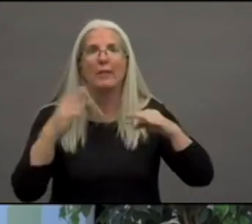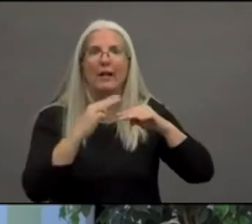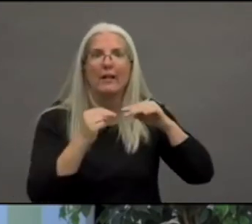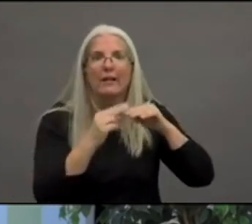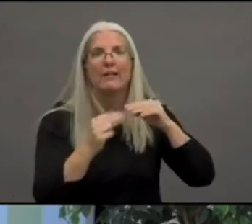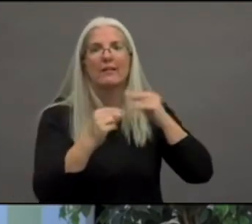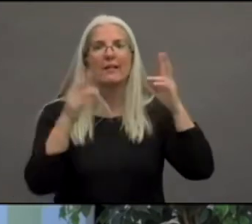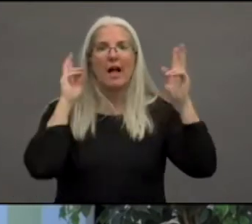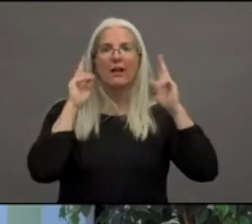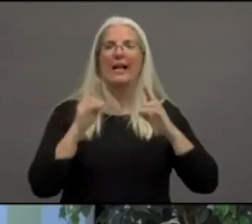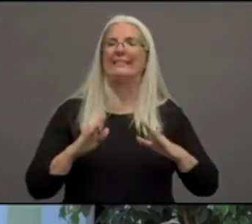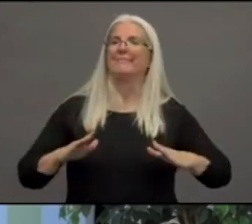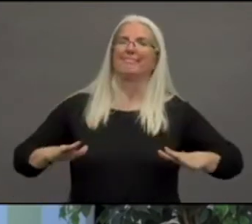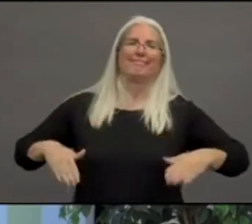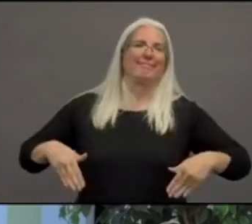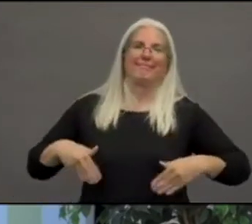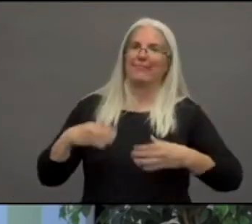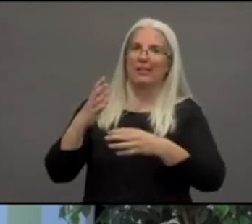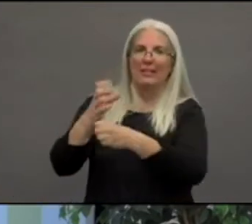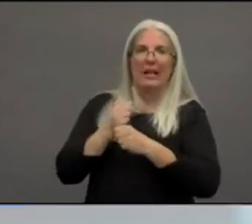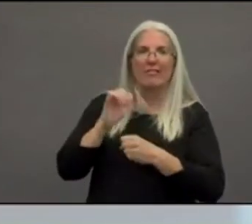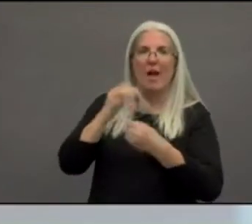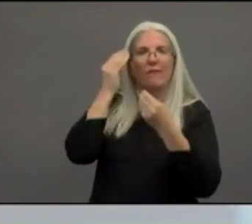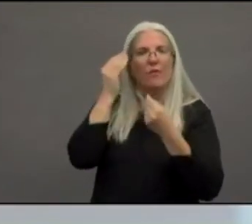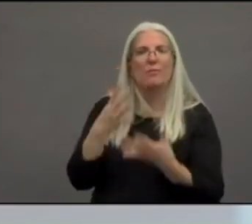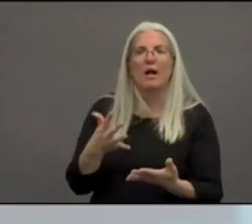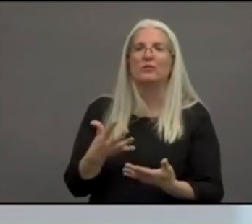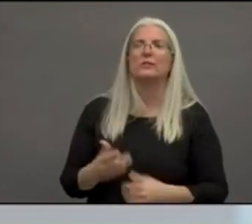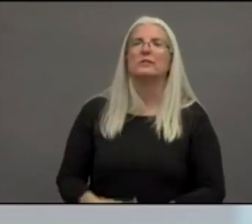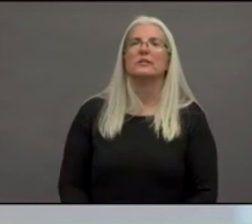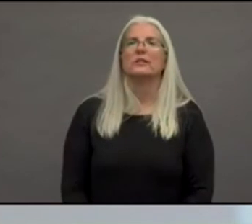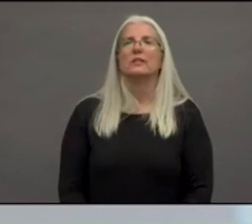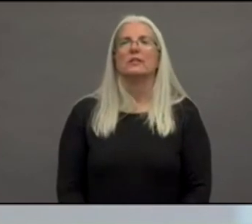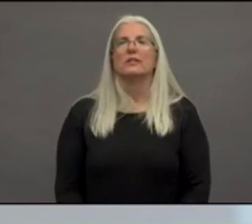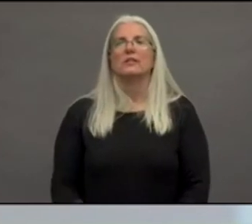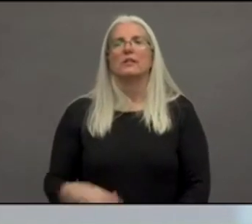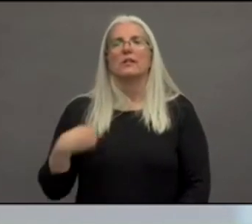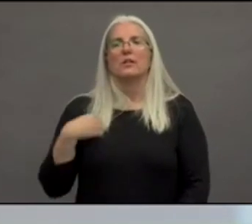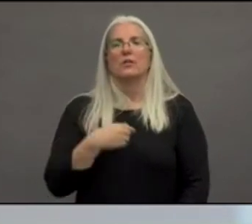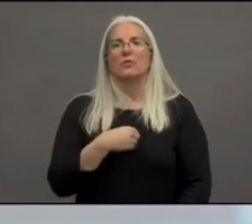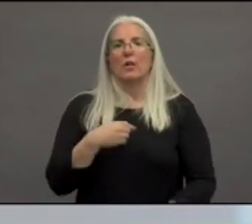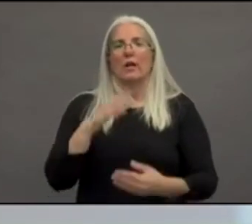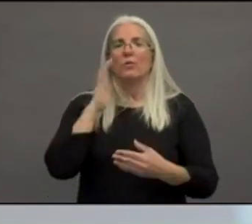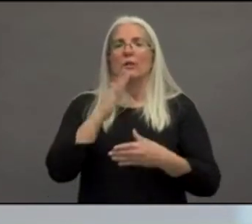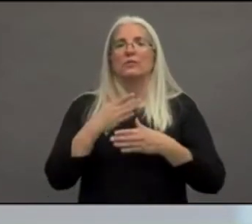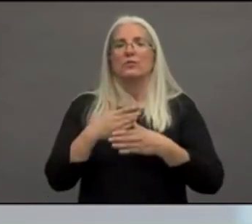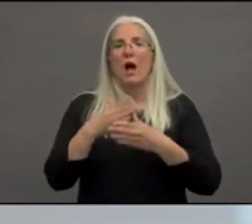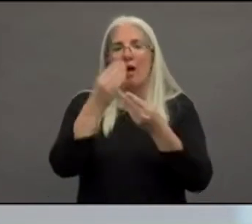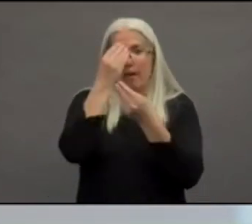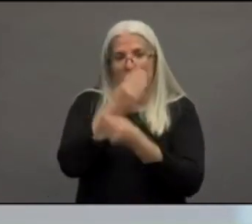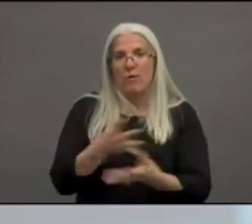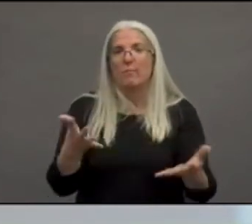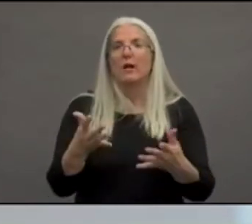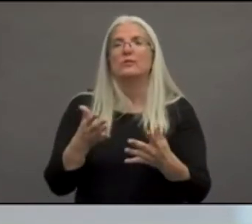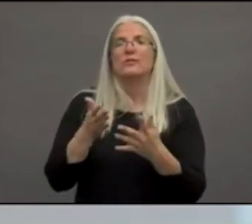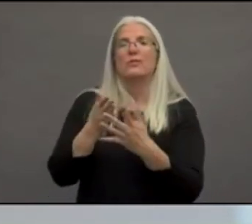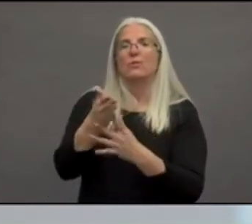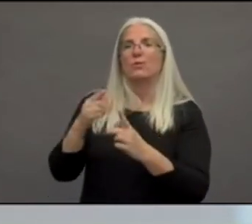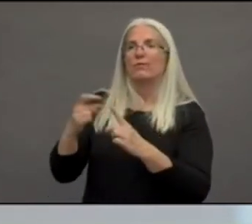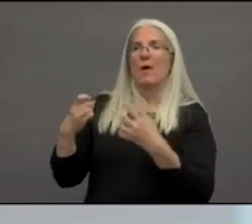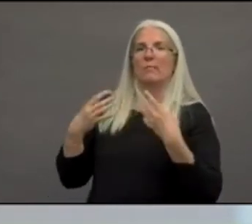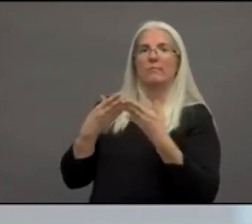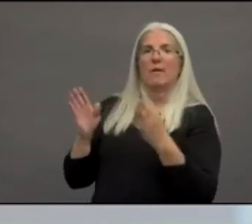to you comes from information that has already been passed through some of the orders that we've issued. And you can find that information